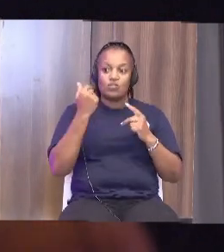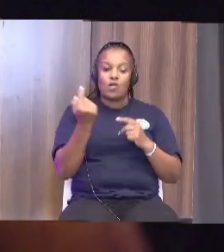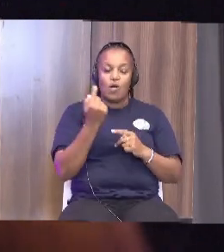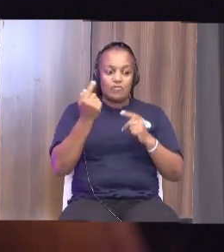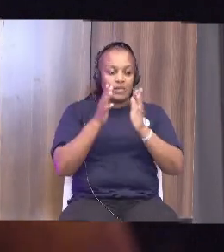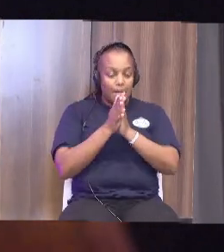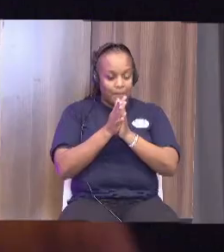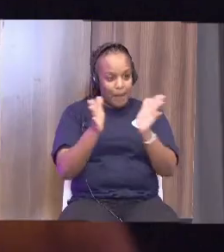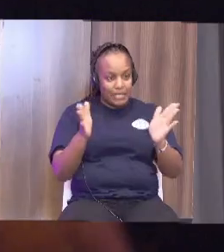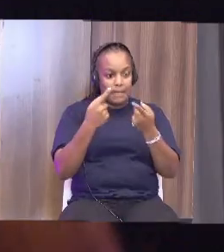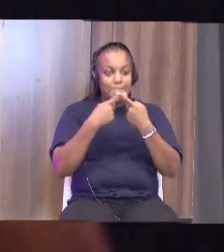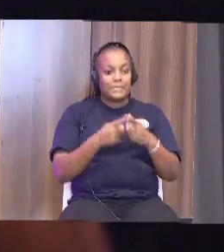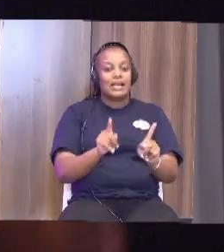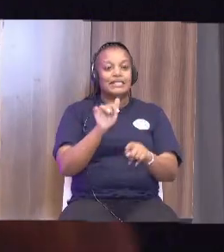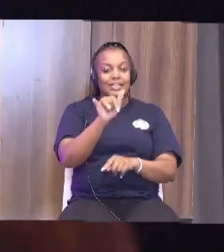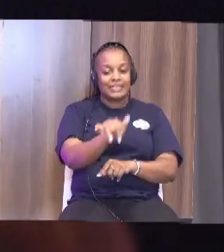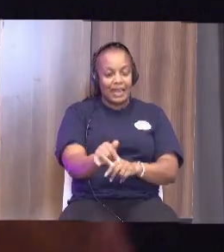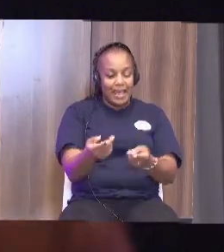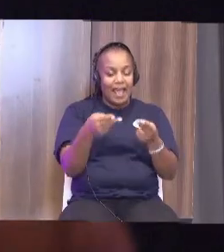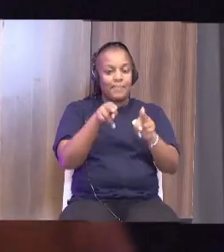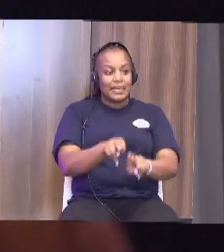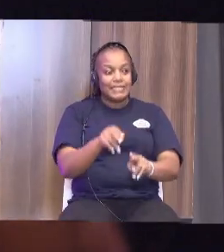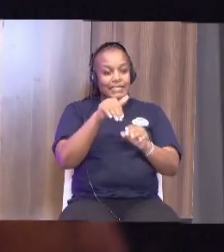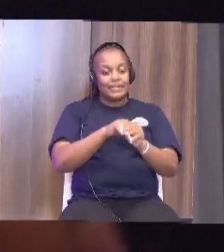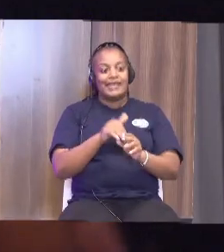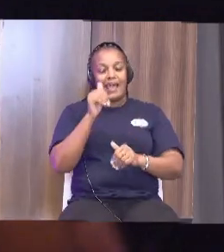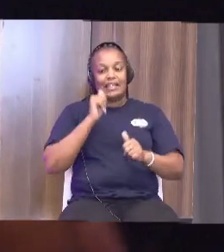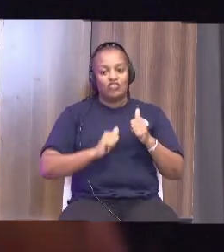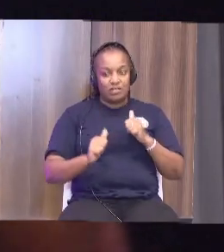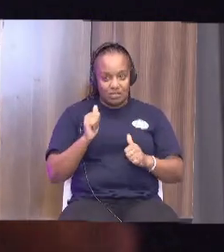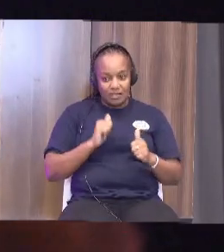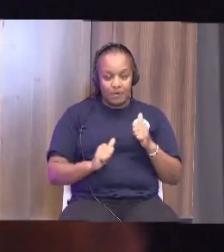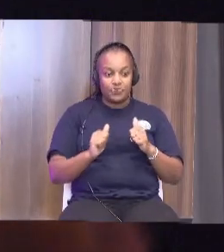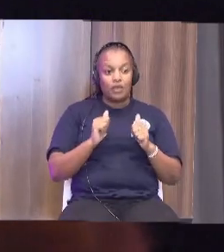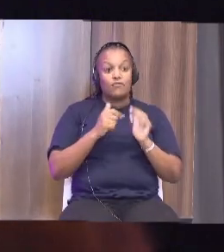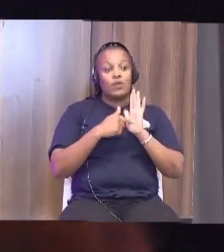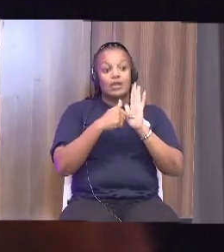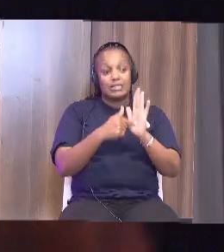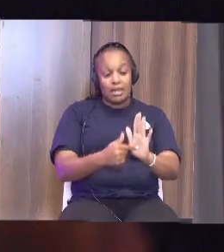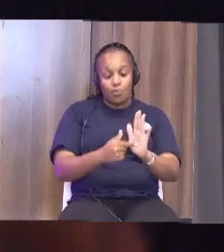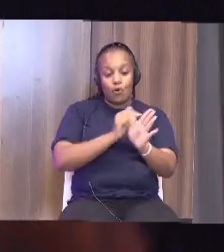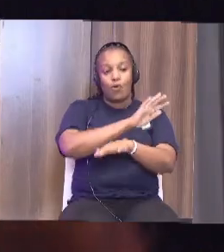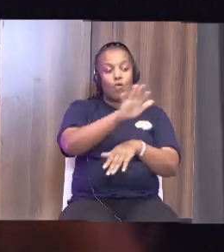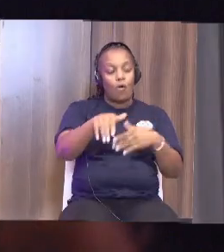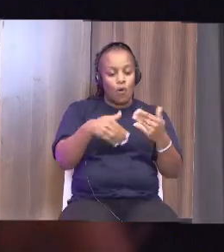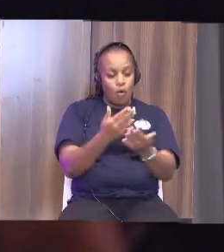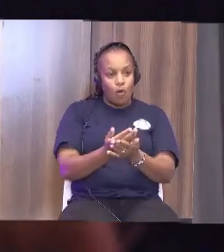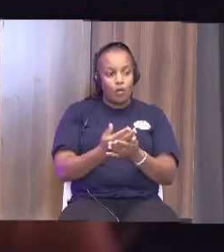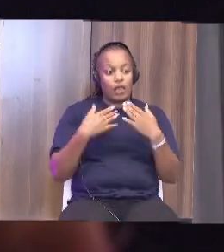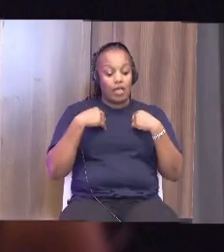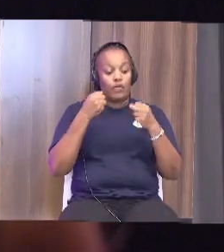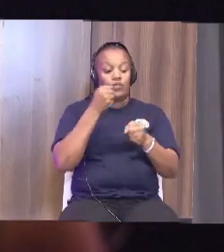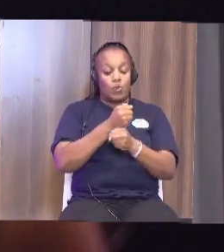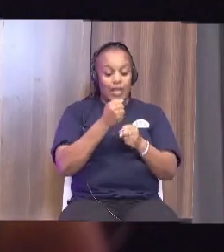for, that happened with RSV in Argentina, with OBGYNs, for example, for all kind of healthcare workers, especially